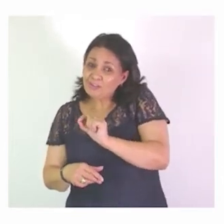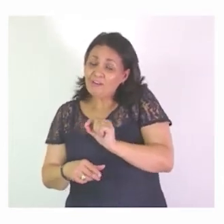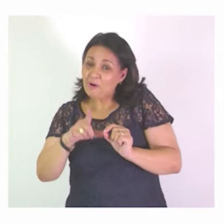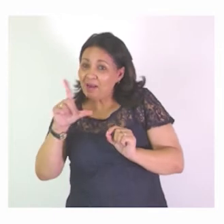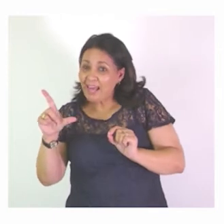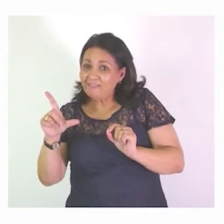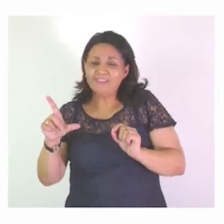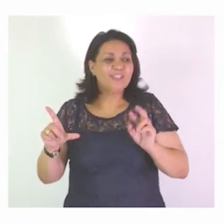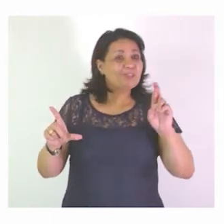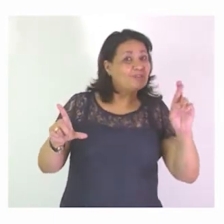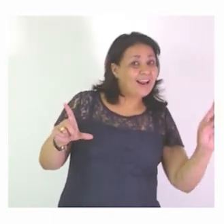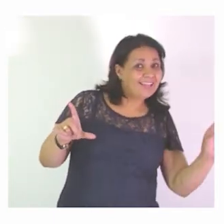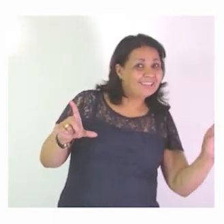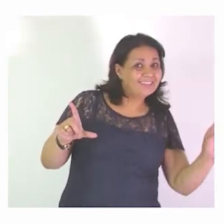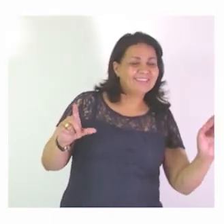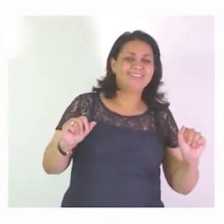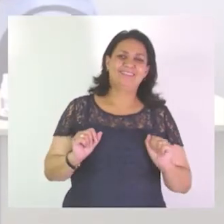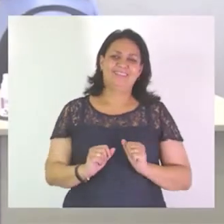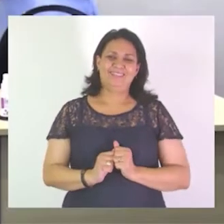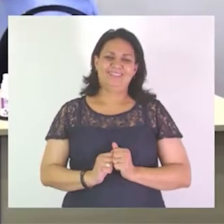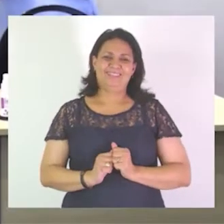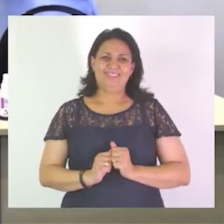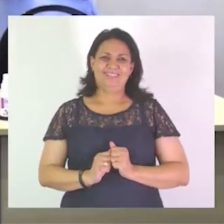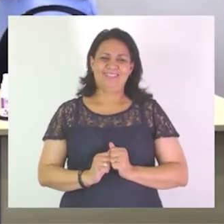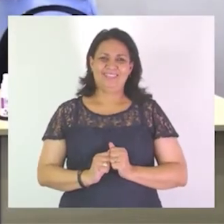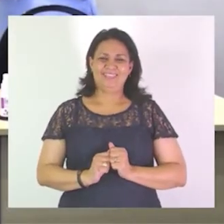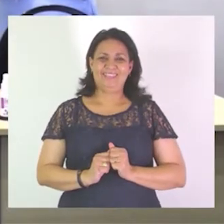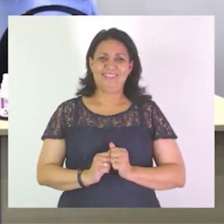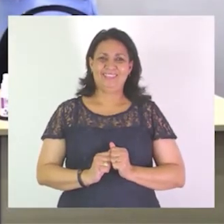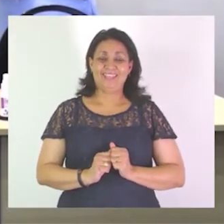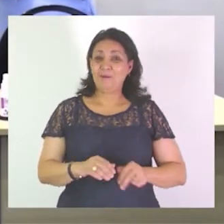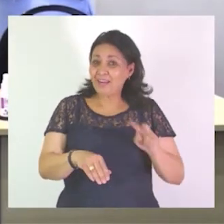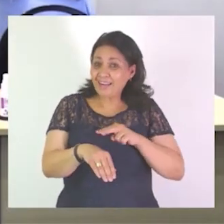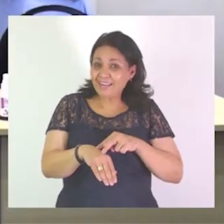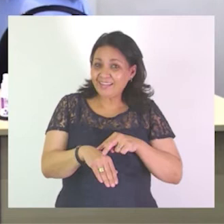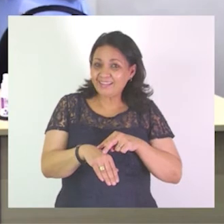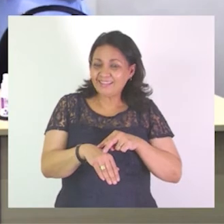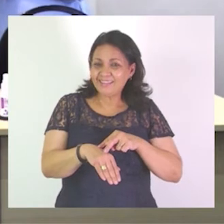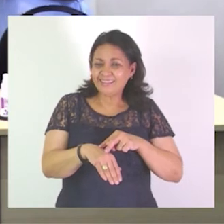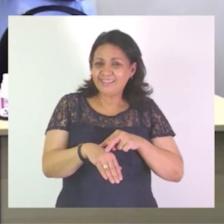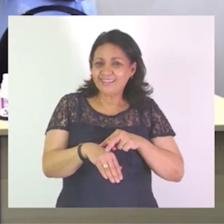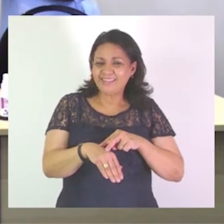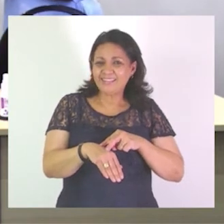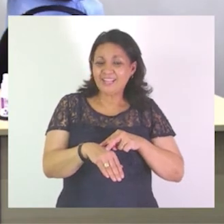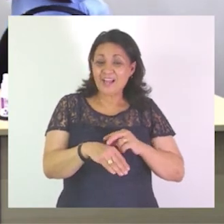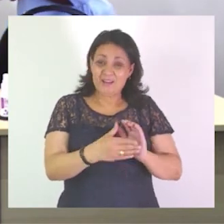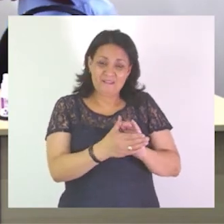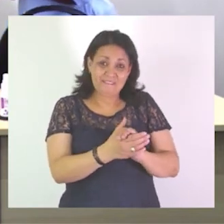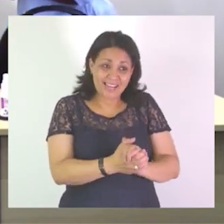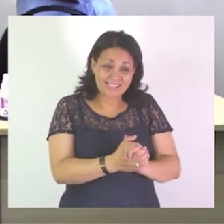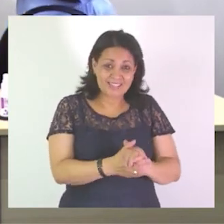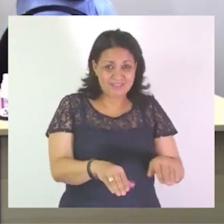left to right. Okay, are we ready? Our friend is going to do it for